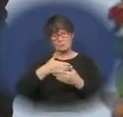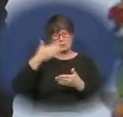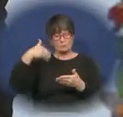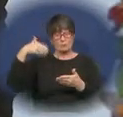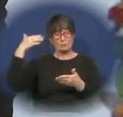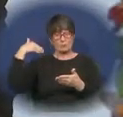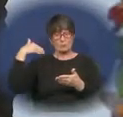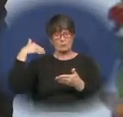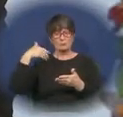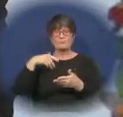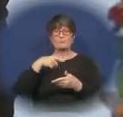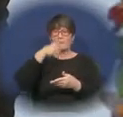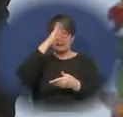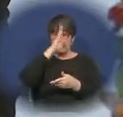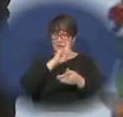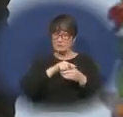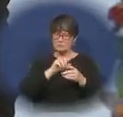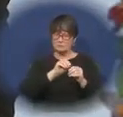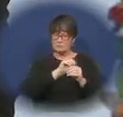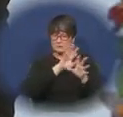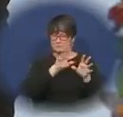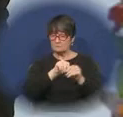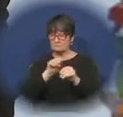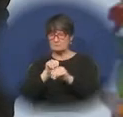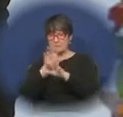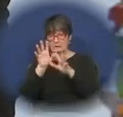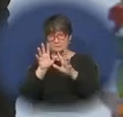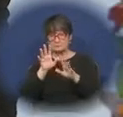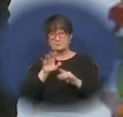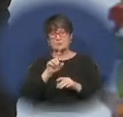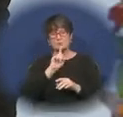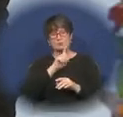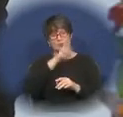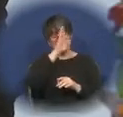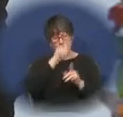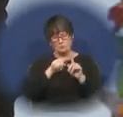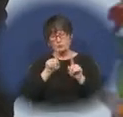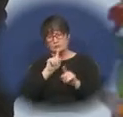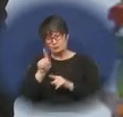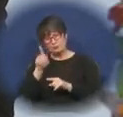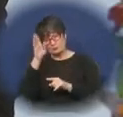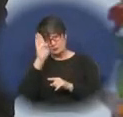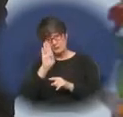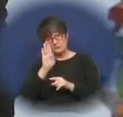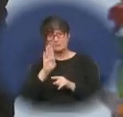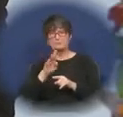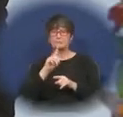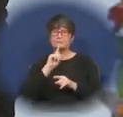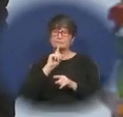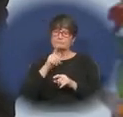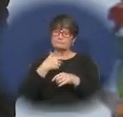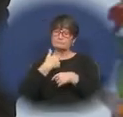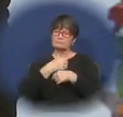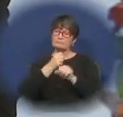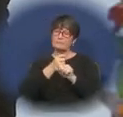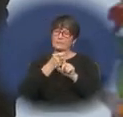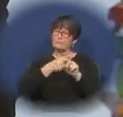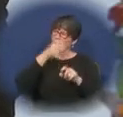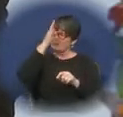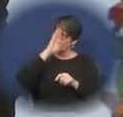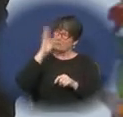all ages, God from God, light from light, true God from true God, begotten, not